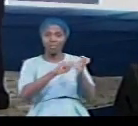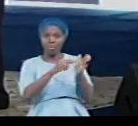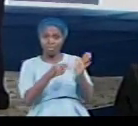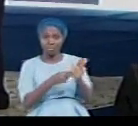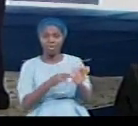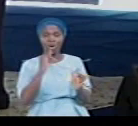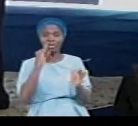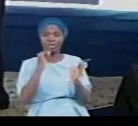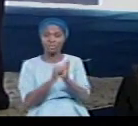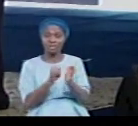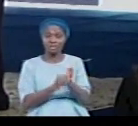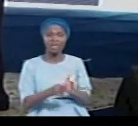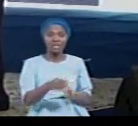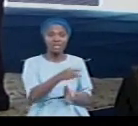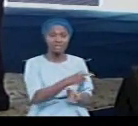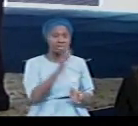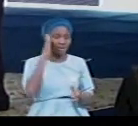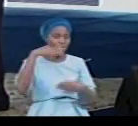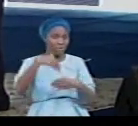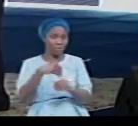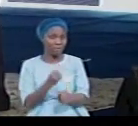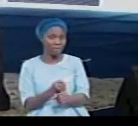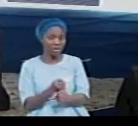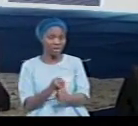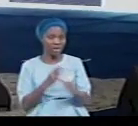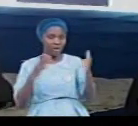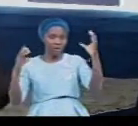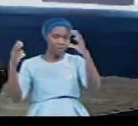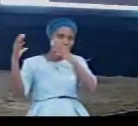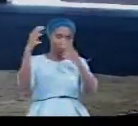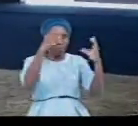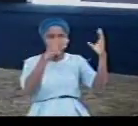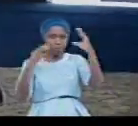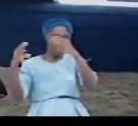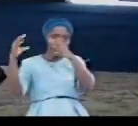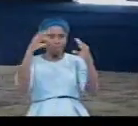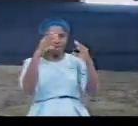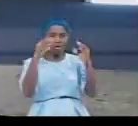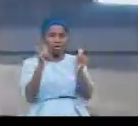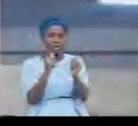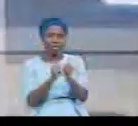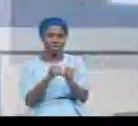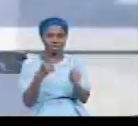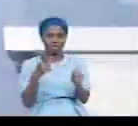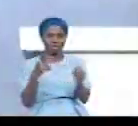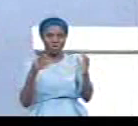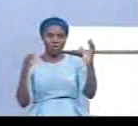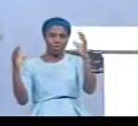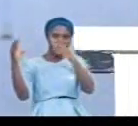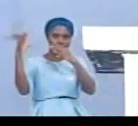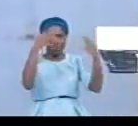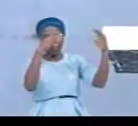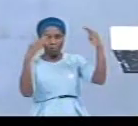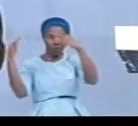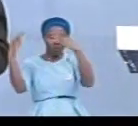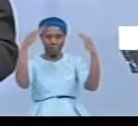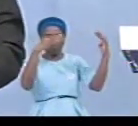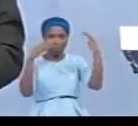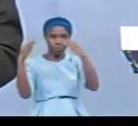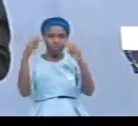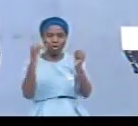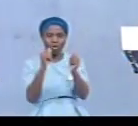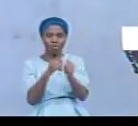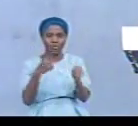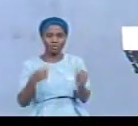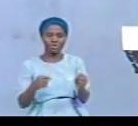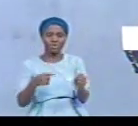they will make war with the Lamb. If the enemies of the gospel will